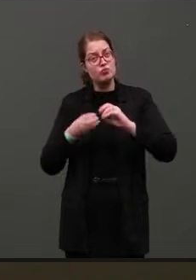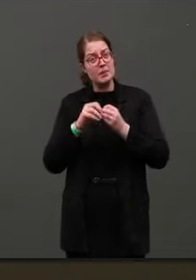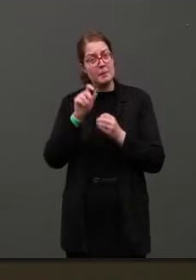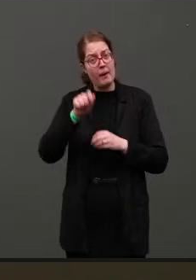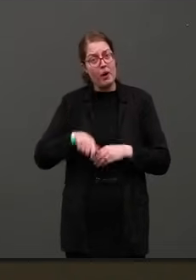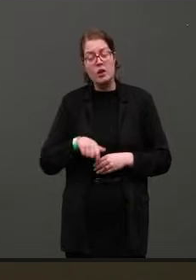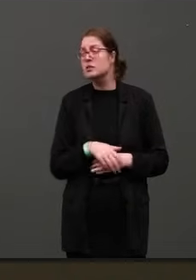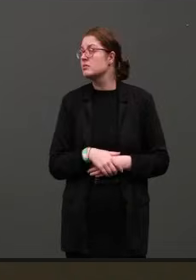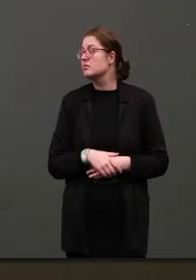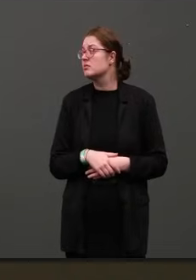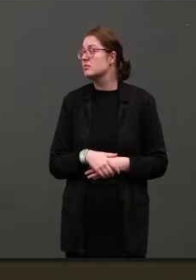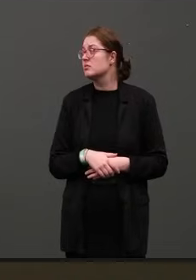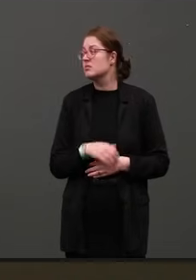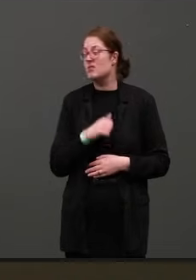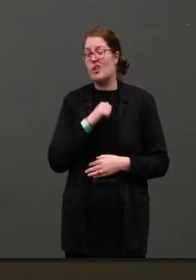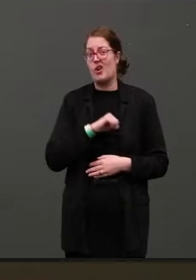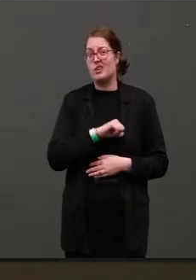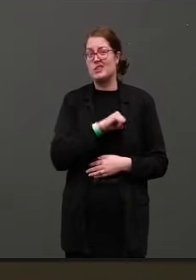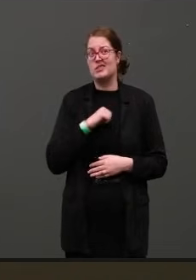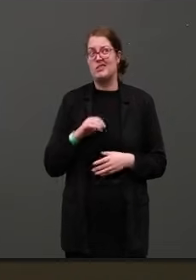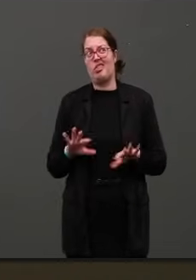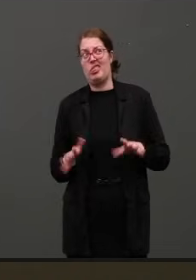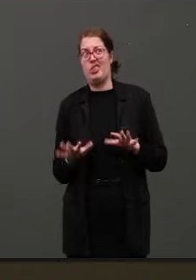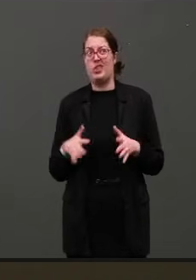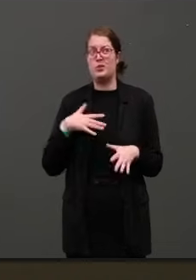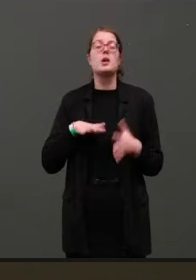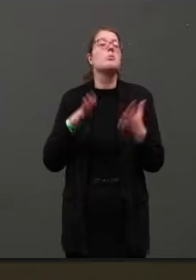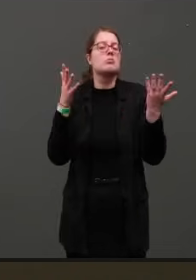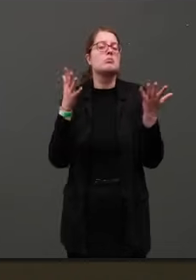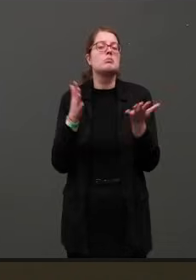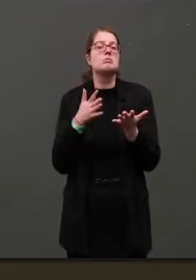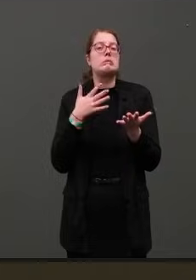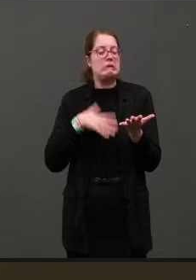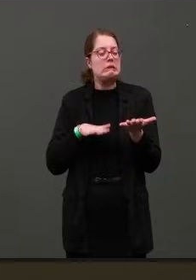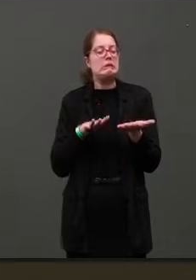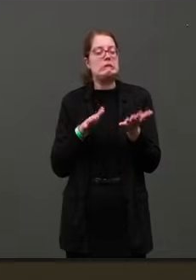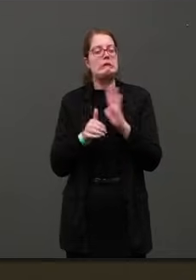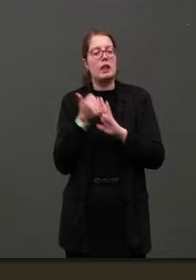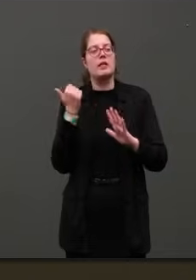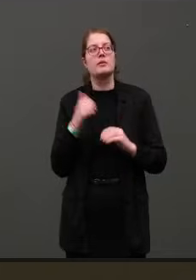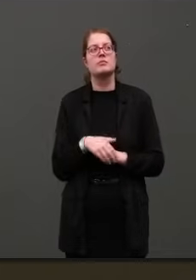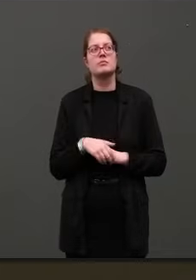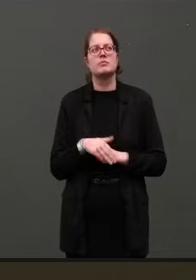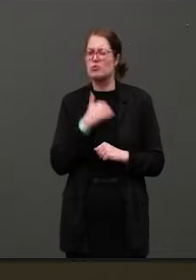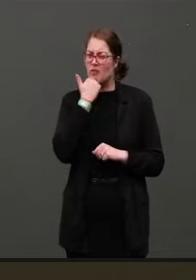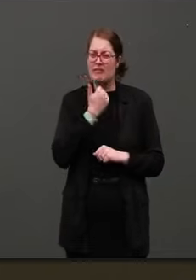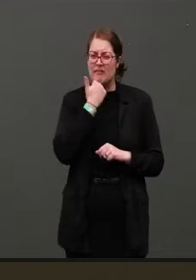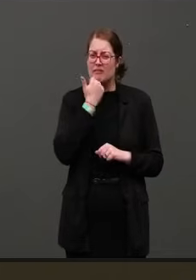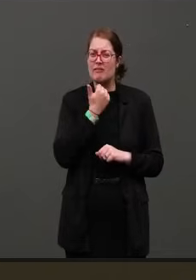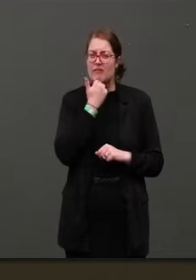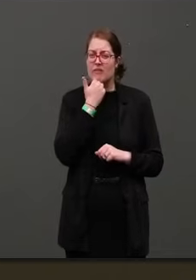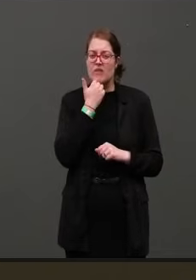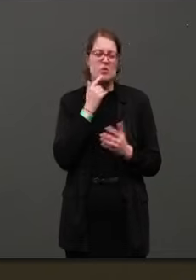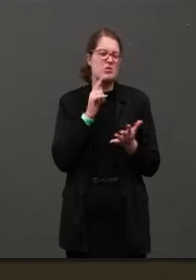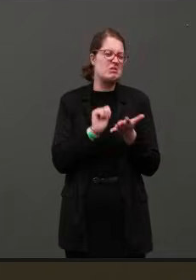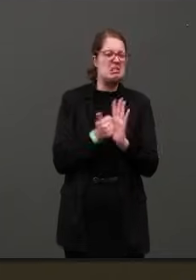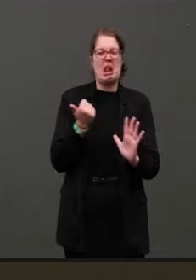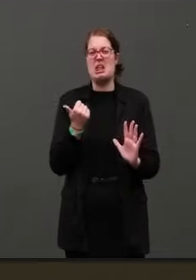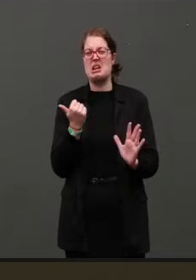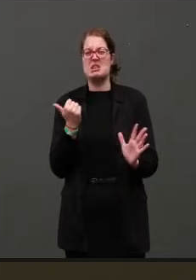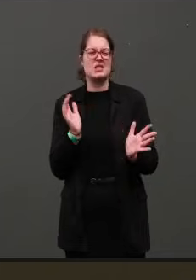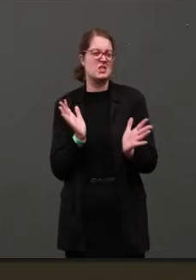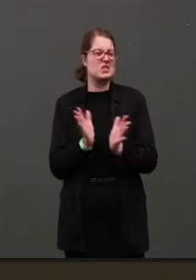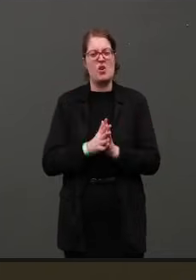jury's out even on that, but let's just say it is not sufficient. Raw talent can give us a head start, it can spark